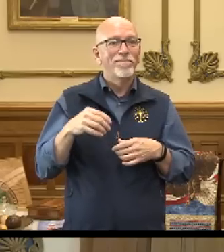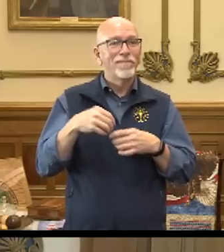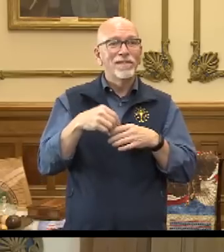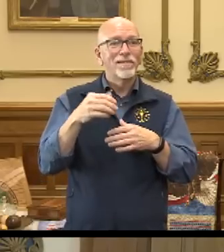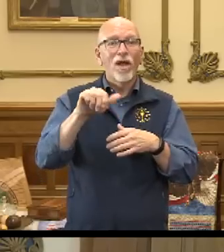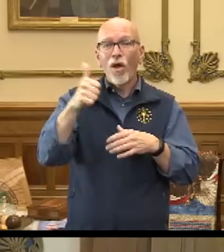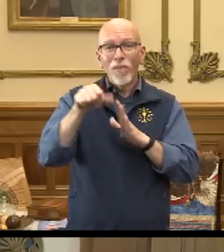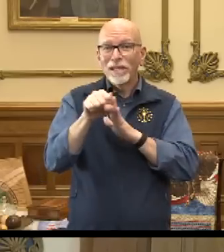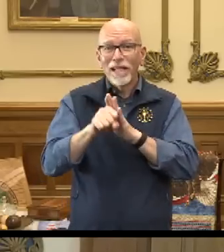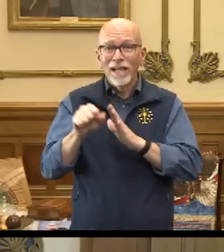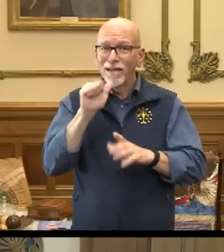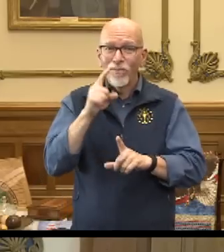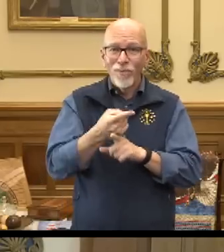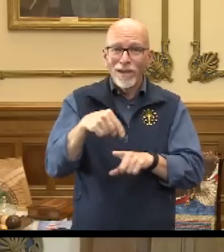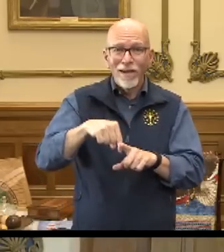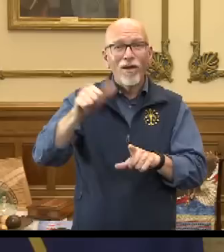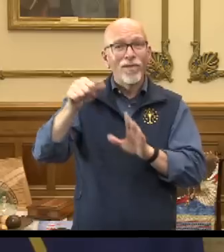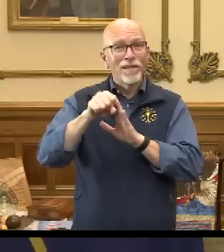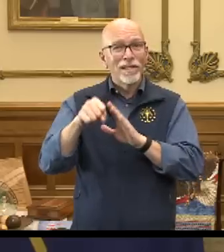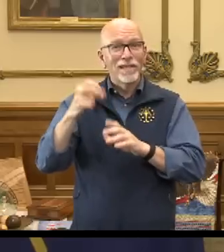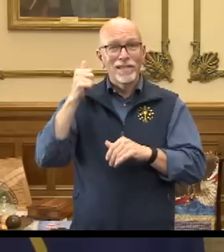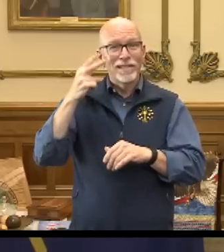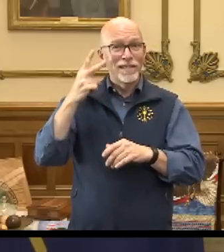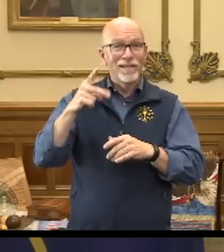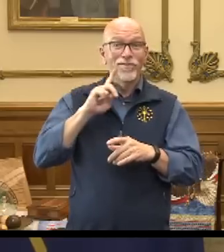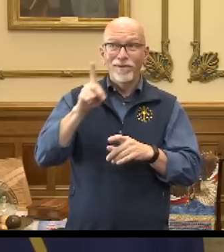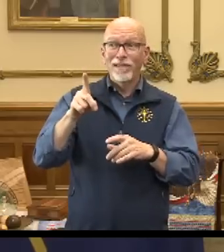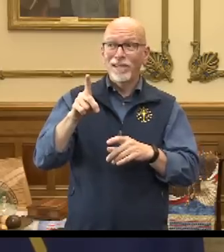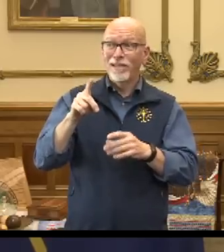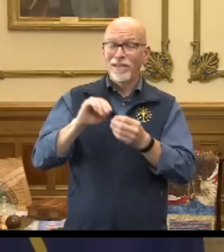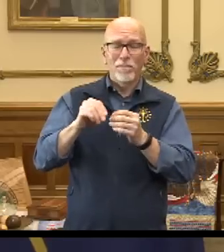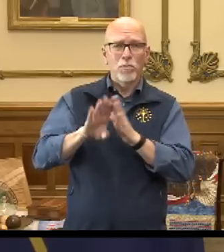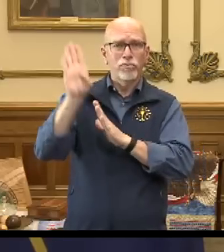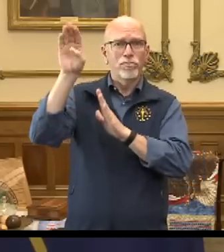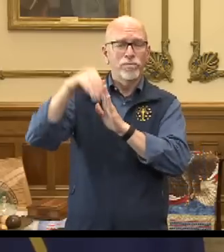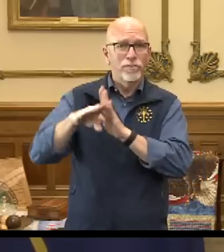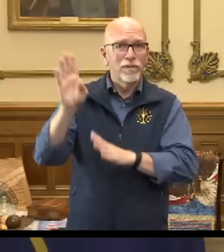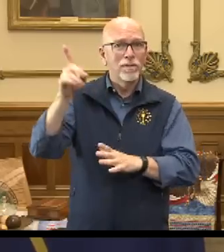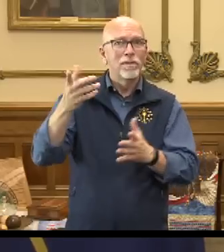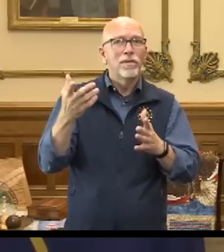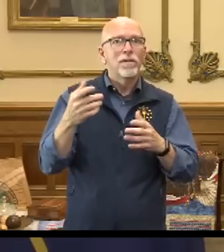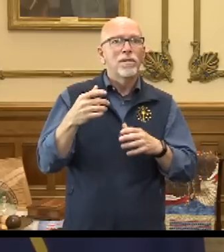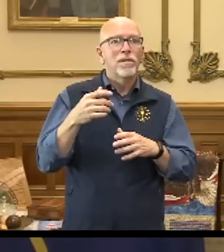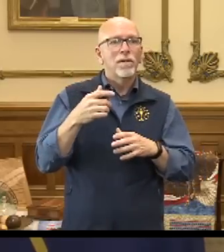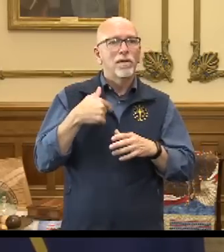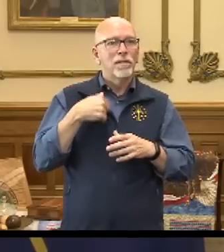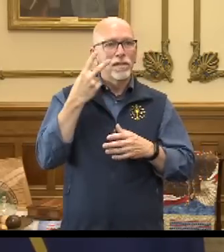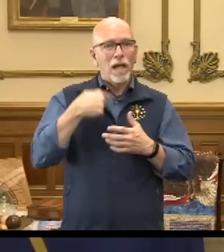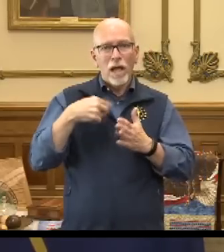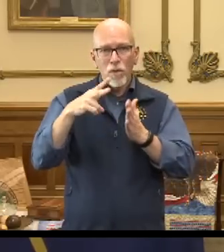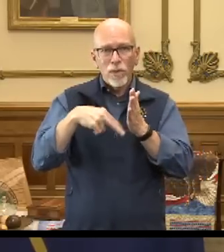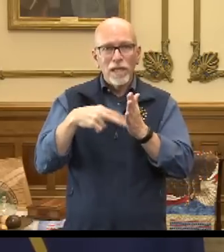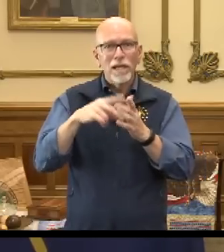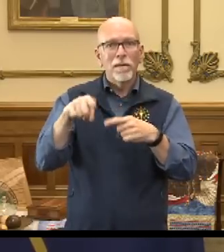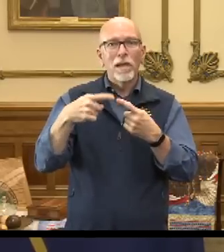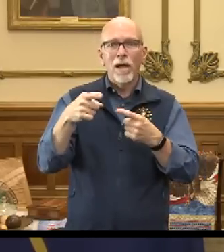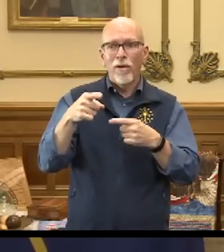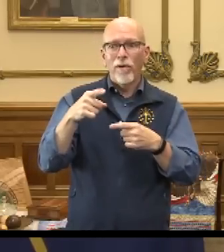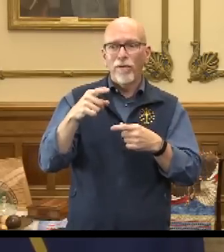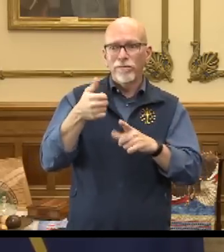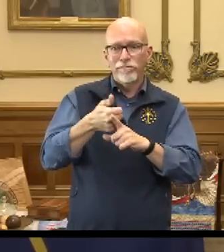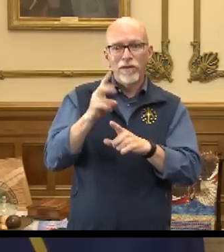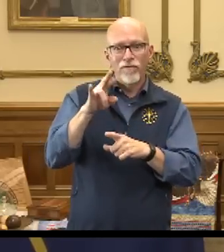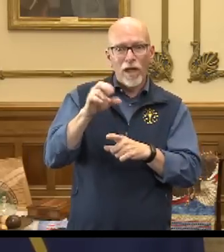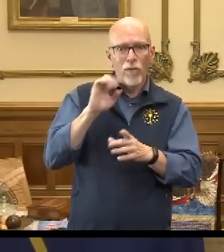states around us, and you see how volatile this is. I always talk about, the things that I read about mutations, and, you